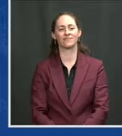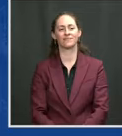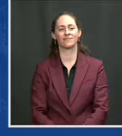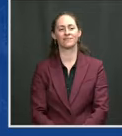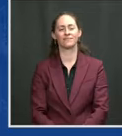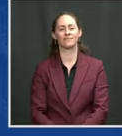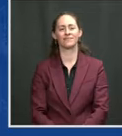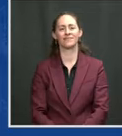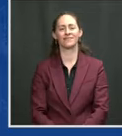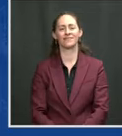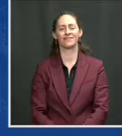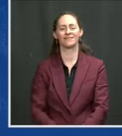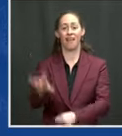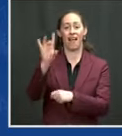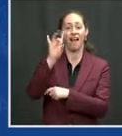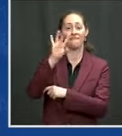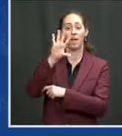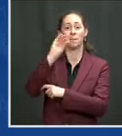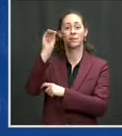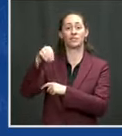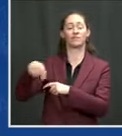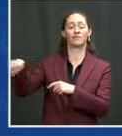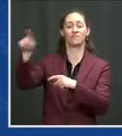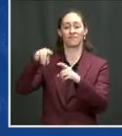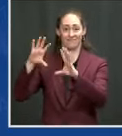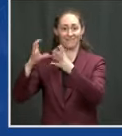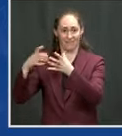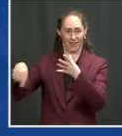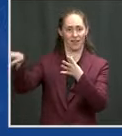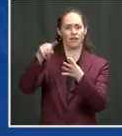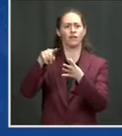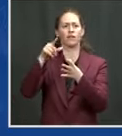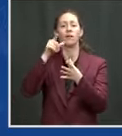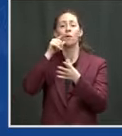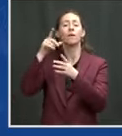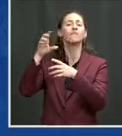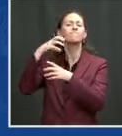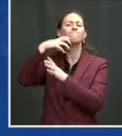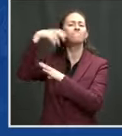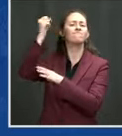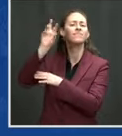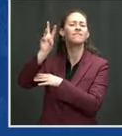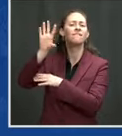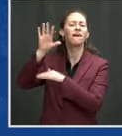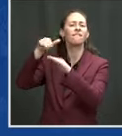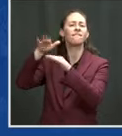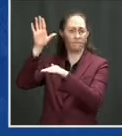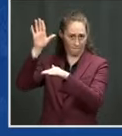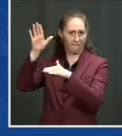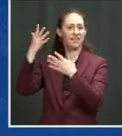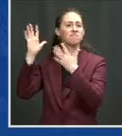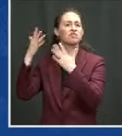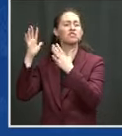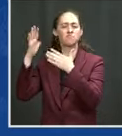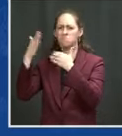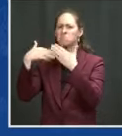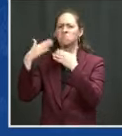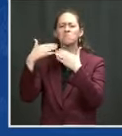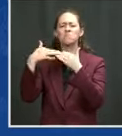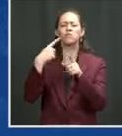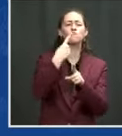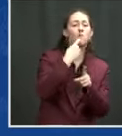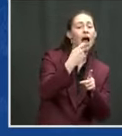65 and over have gotten at least one shot. And whether it's a red state or a blue state, black, white, Latino, AAPI,